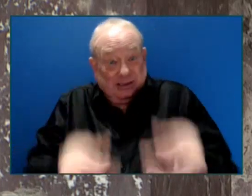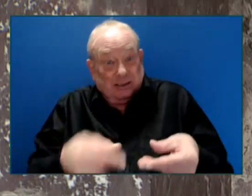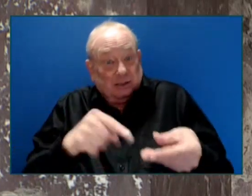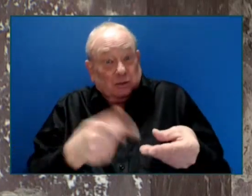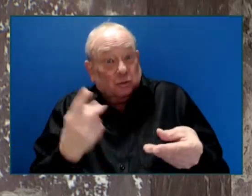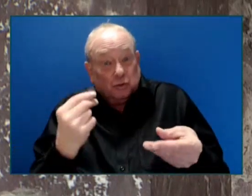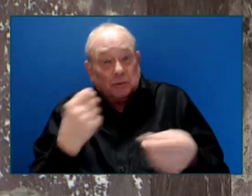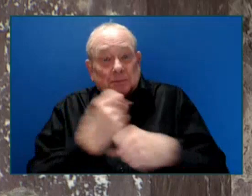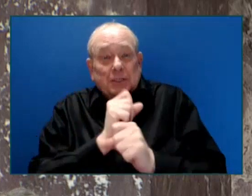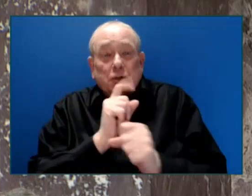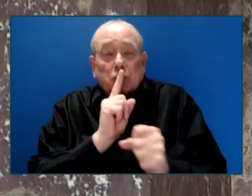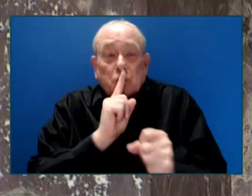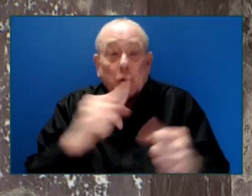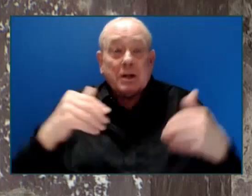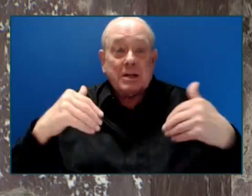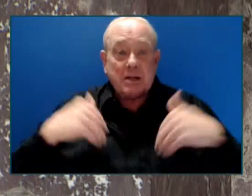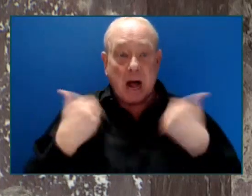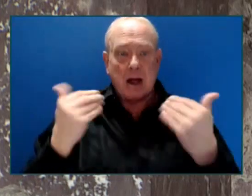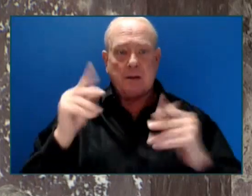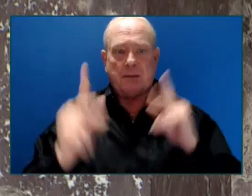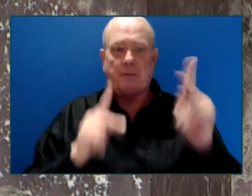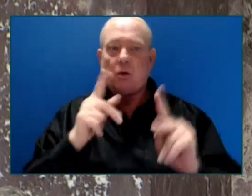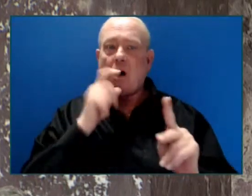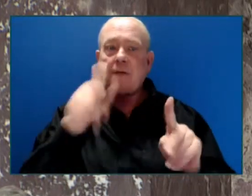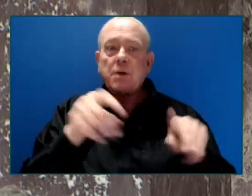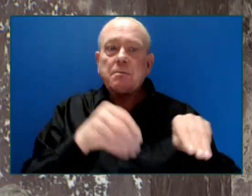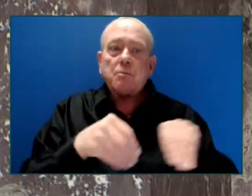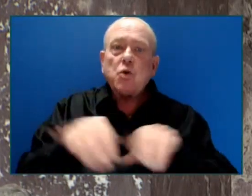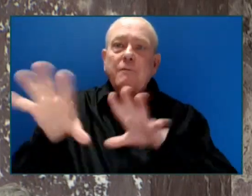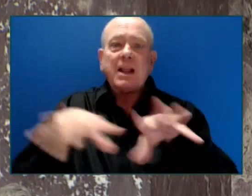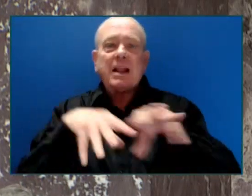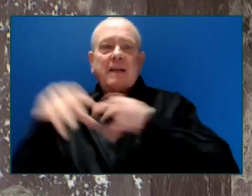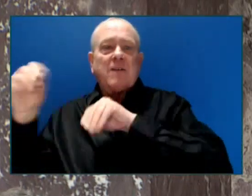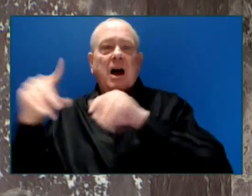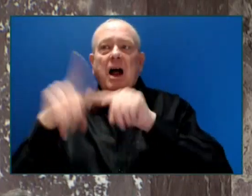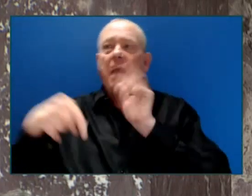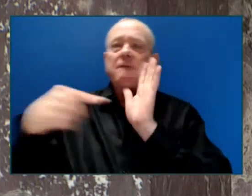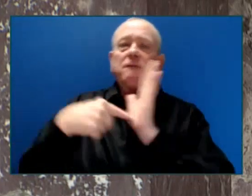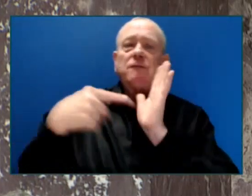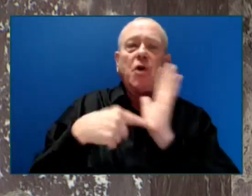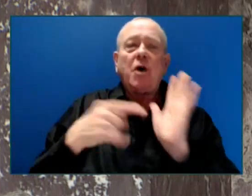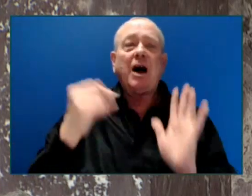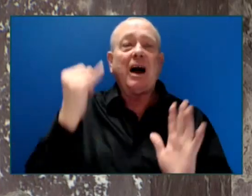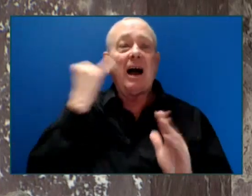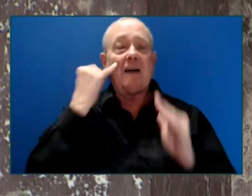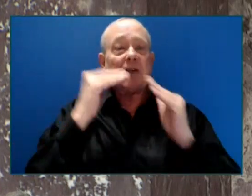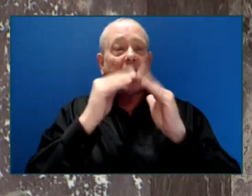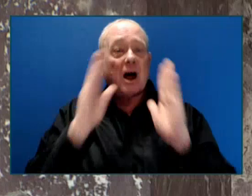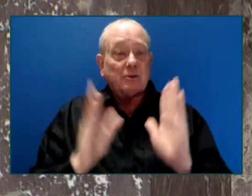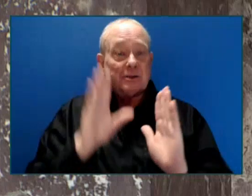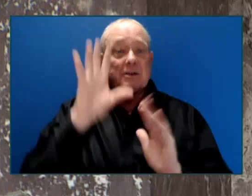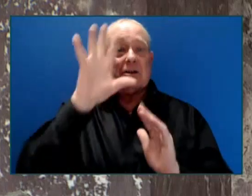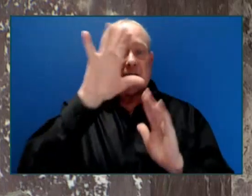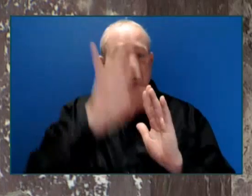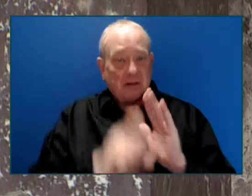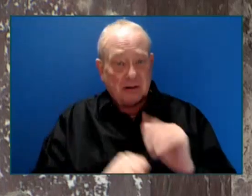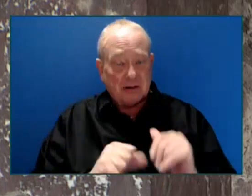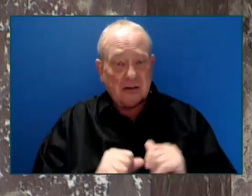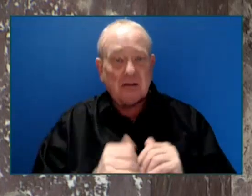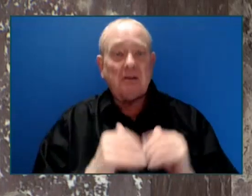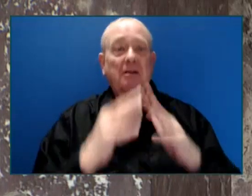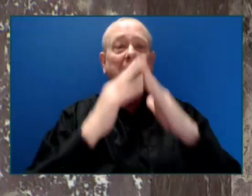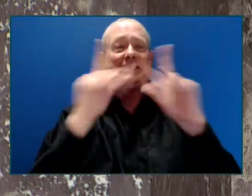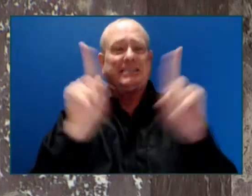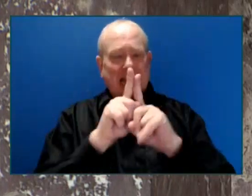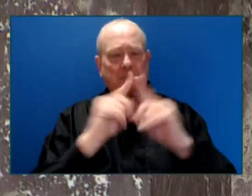Columbia. When a house gets torn down and another house gets put up, it's not affordable for people, Honourable Speaker. And I'm not saying that single dwelling homes are